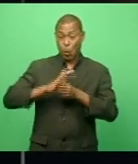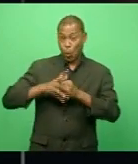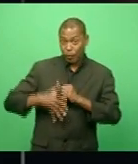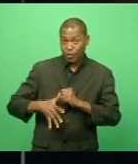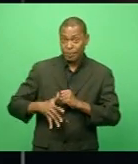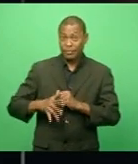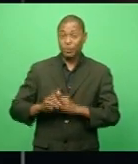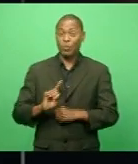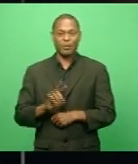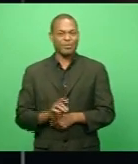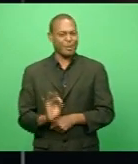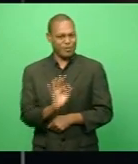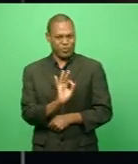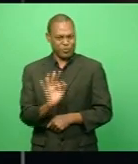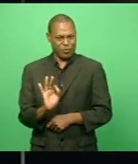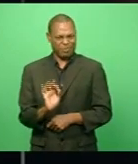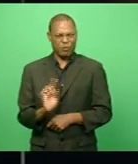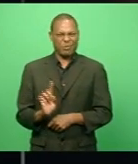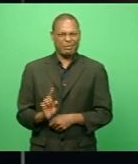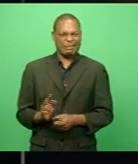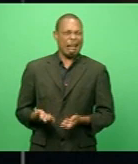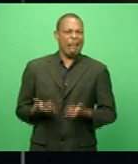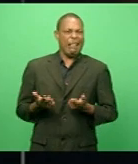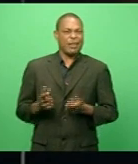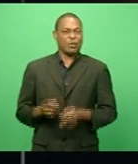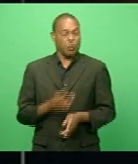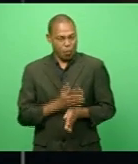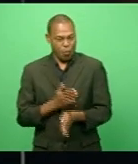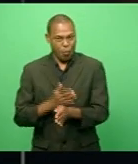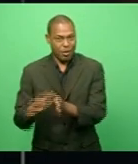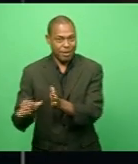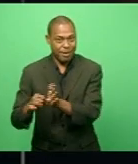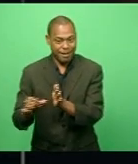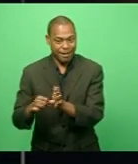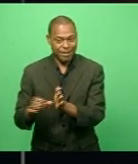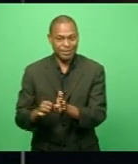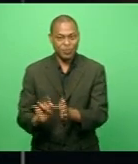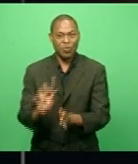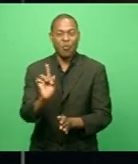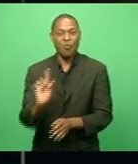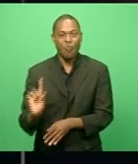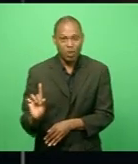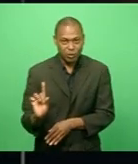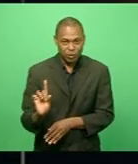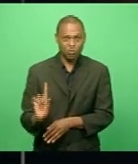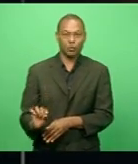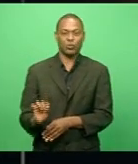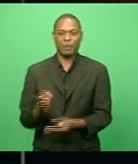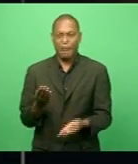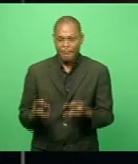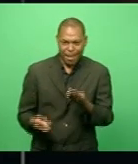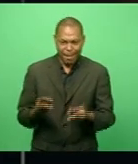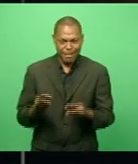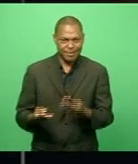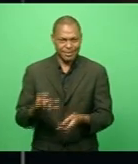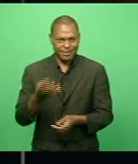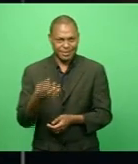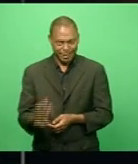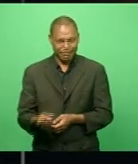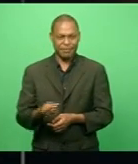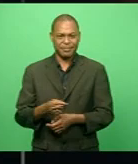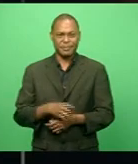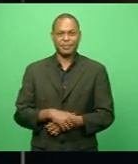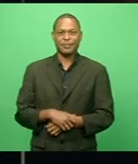cannot be understated and the ministry is working hard to reposition its strategies to ensure balance between resource use and